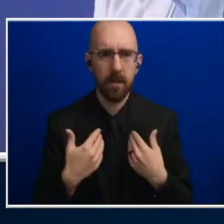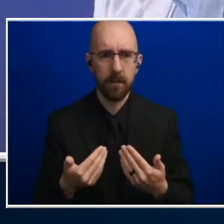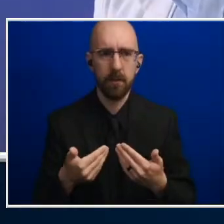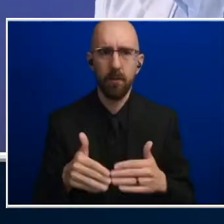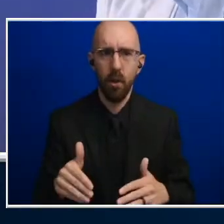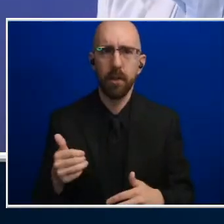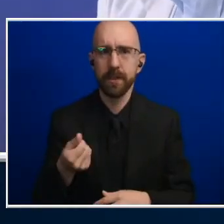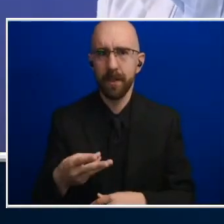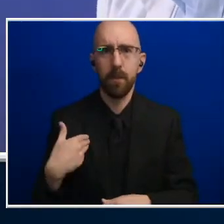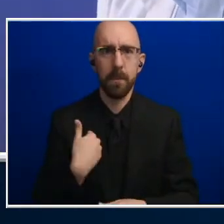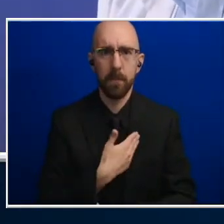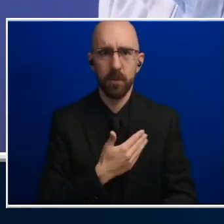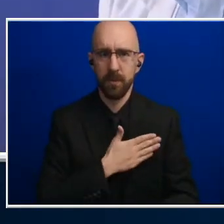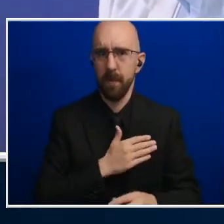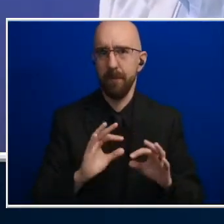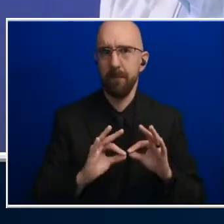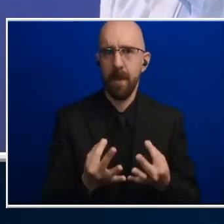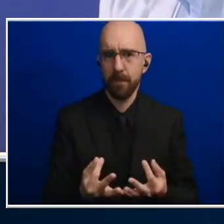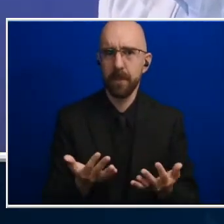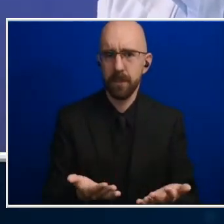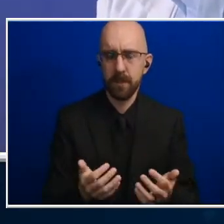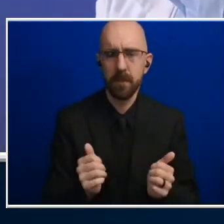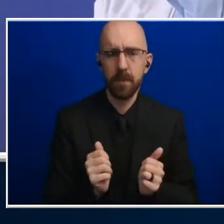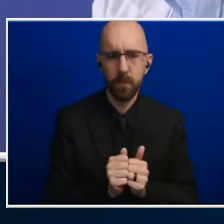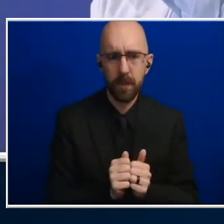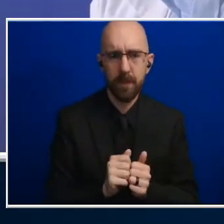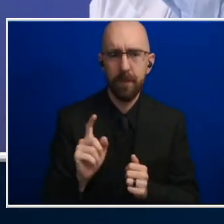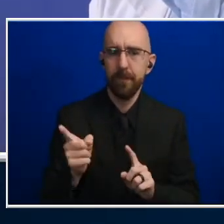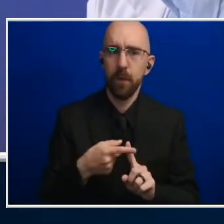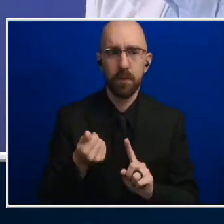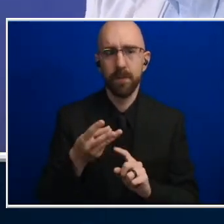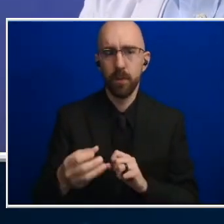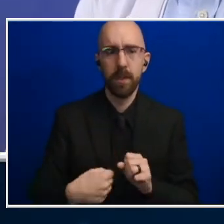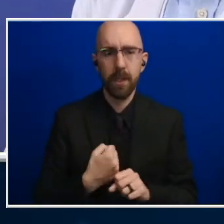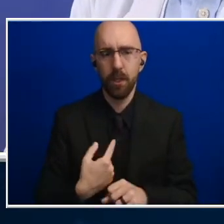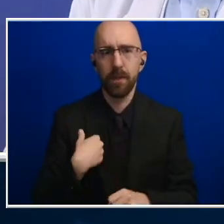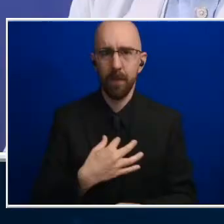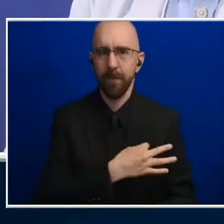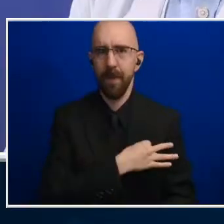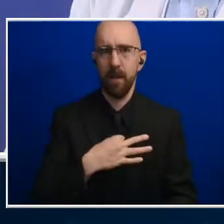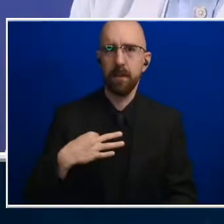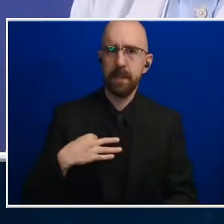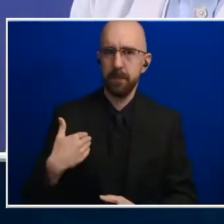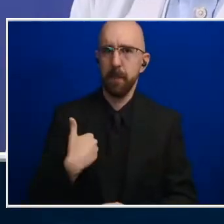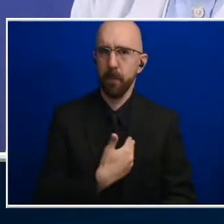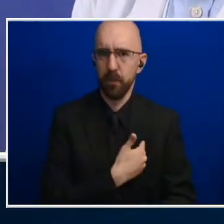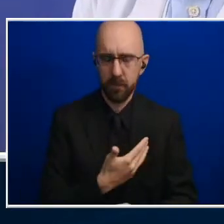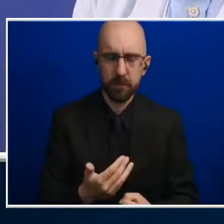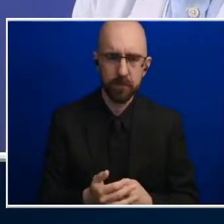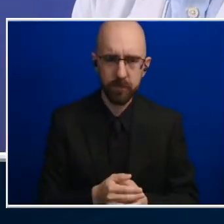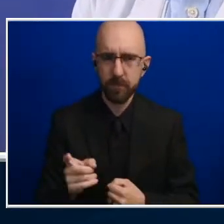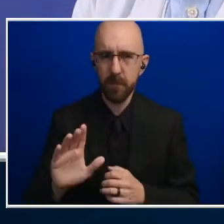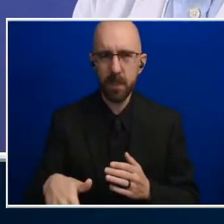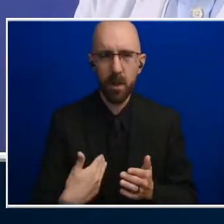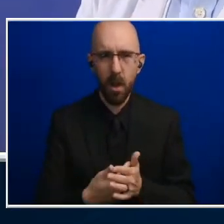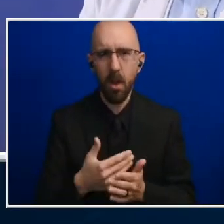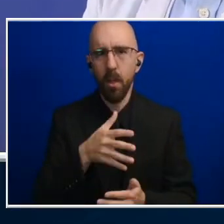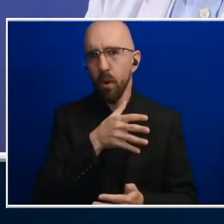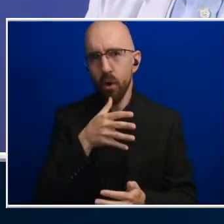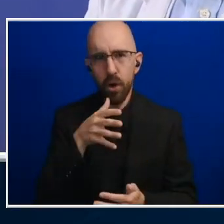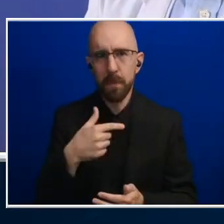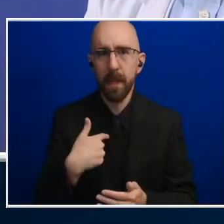immediate family in the first couple of years that I was a faculty member. And they were all in an urban setting. I was available, they